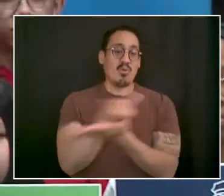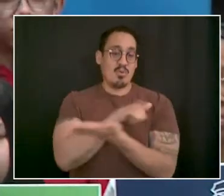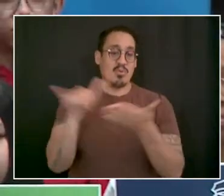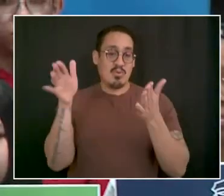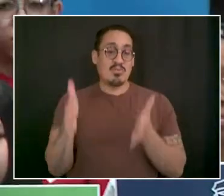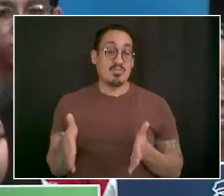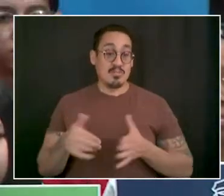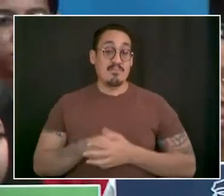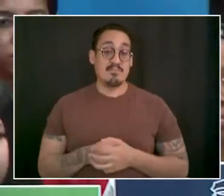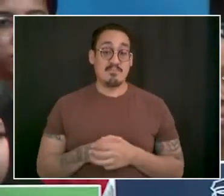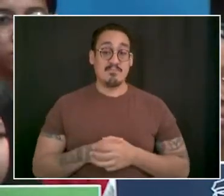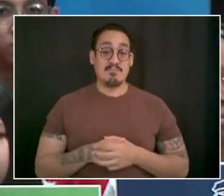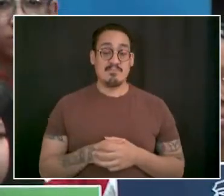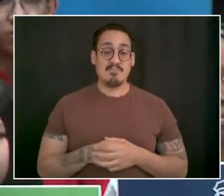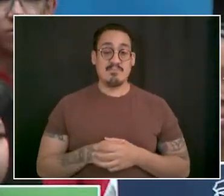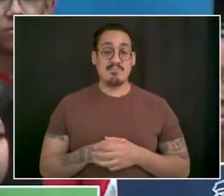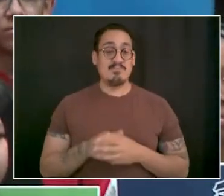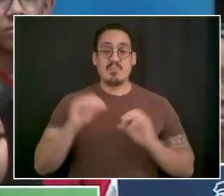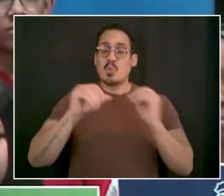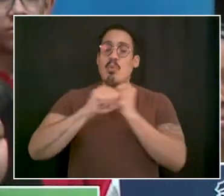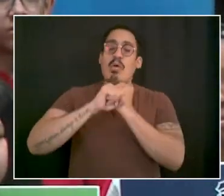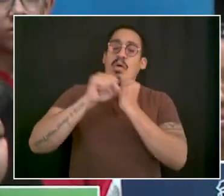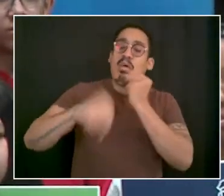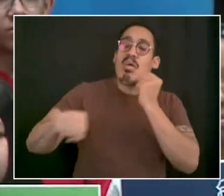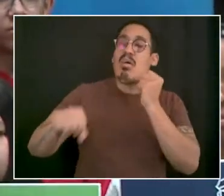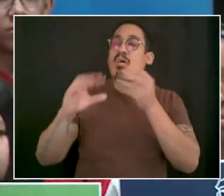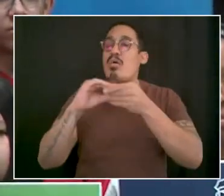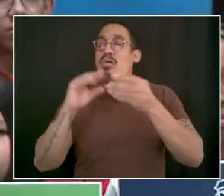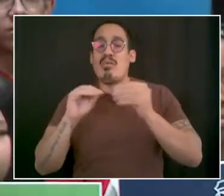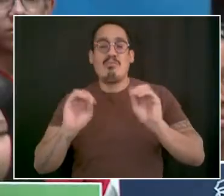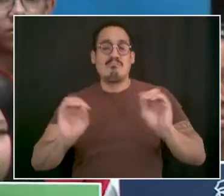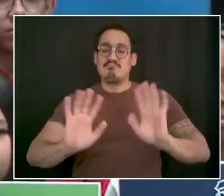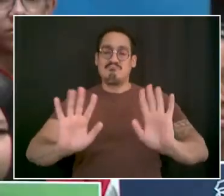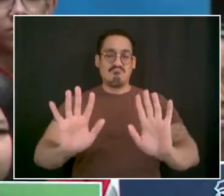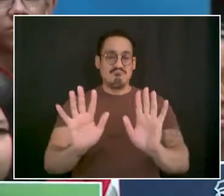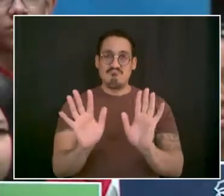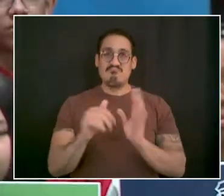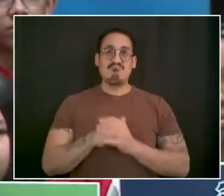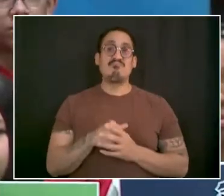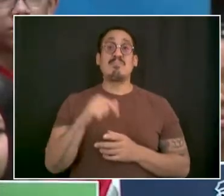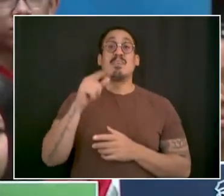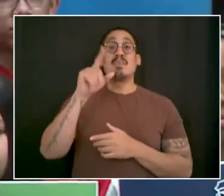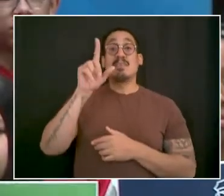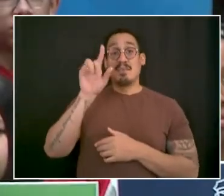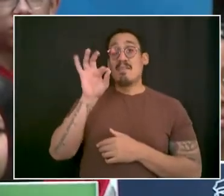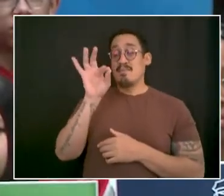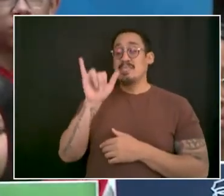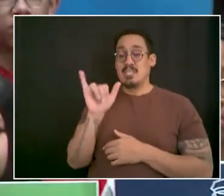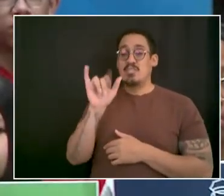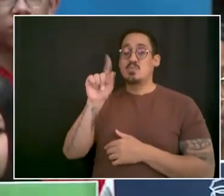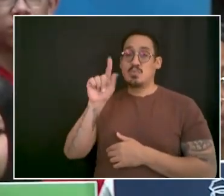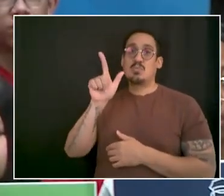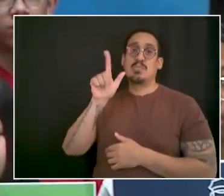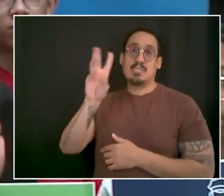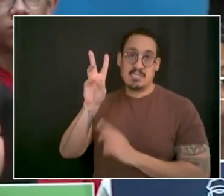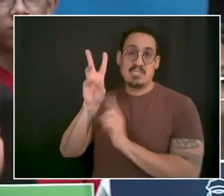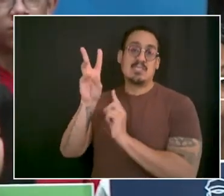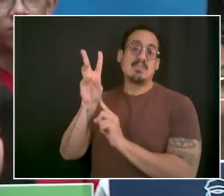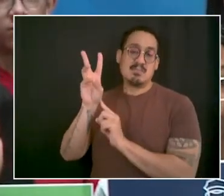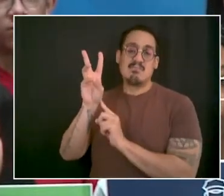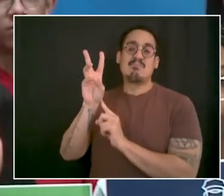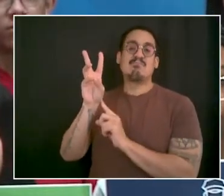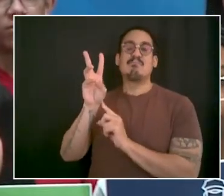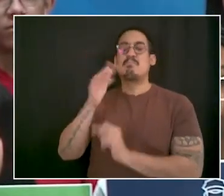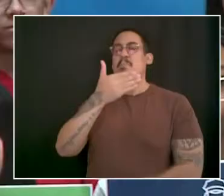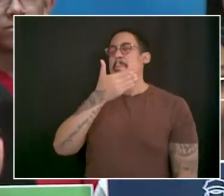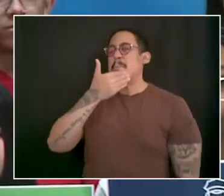fact, it is no exaggeration to say that our fiscal year 2026 executive budget is the best